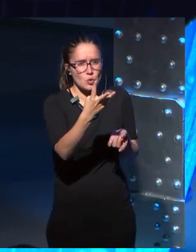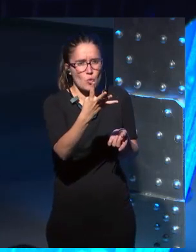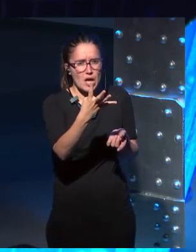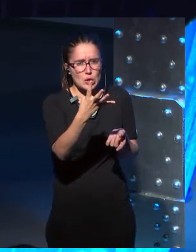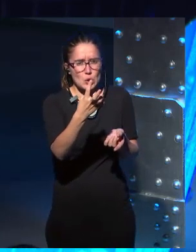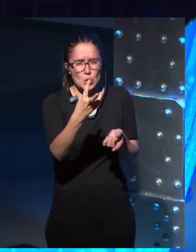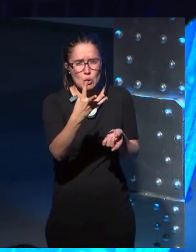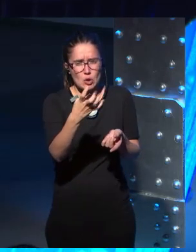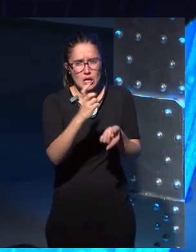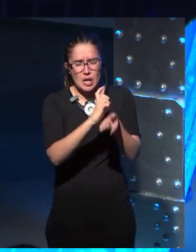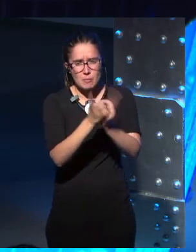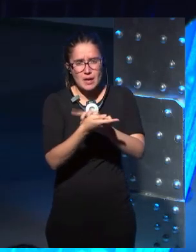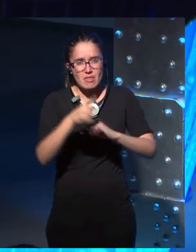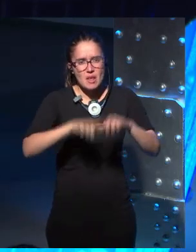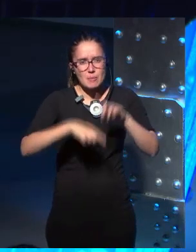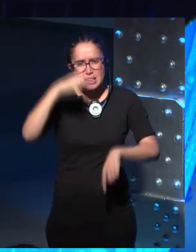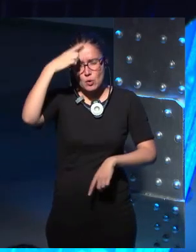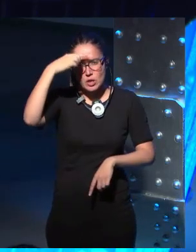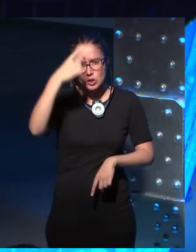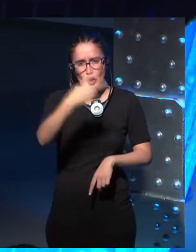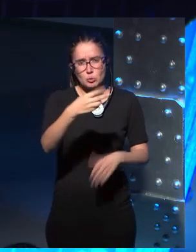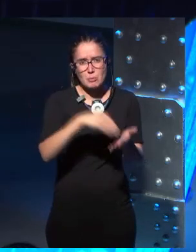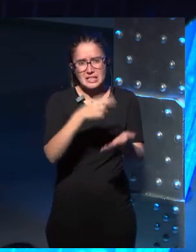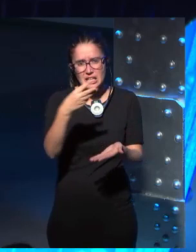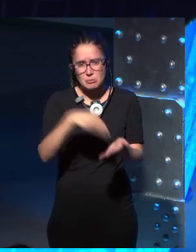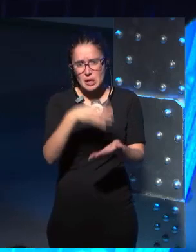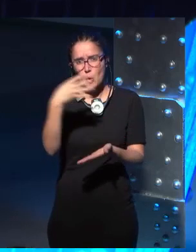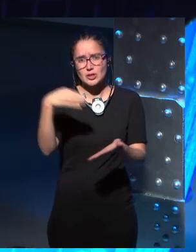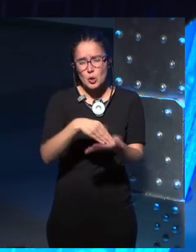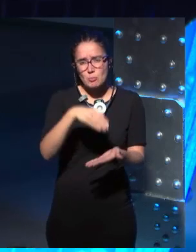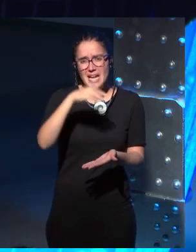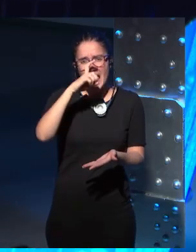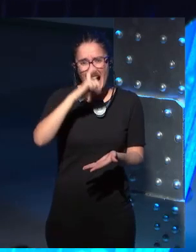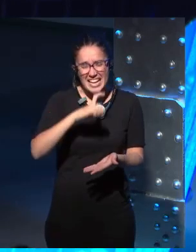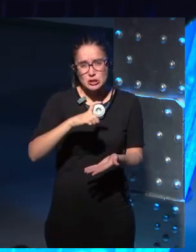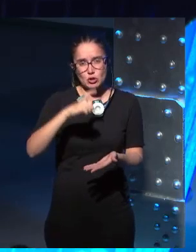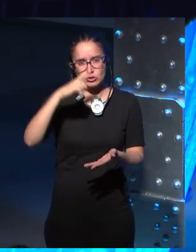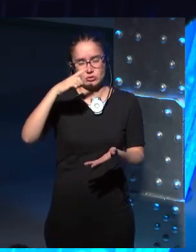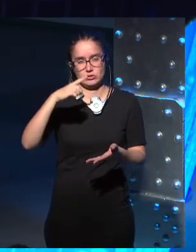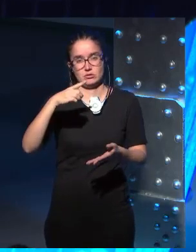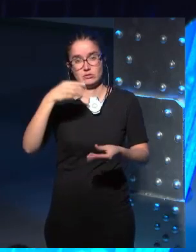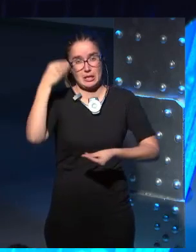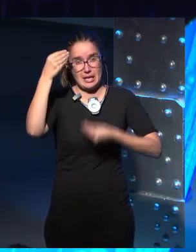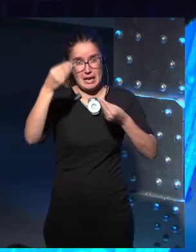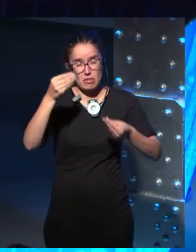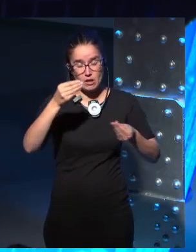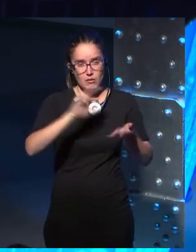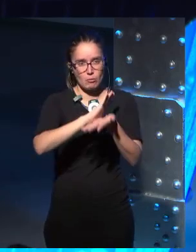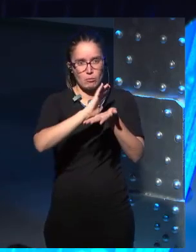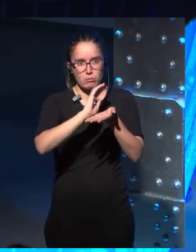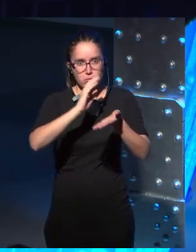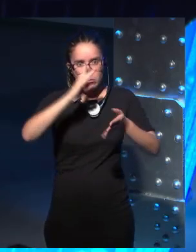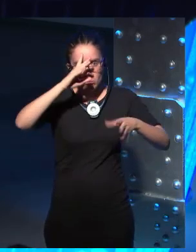culture, 1,000 years of beliefs. Since forever, as far as I know at